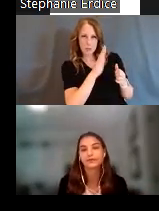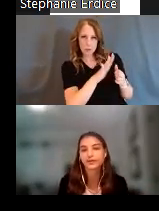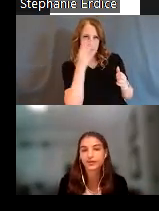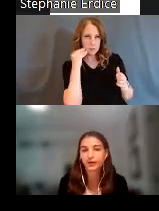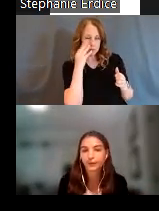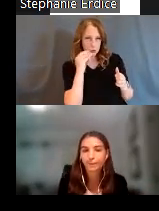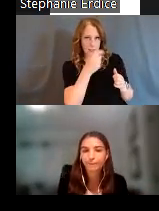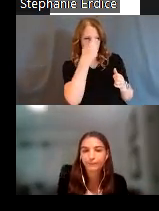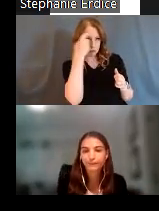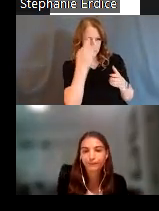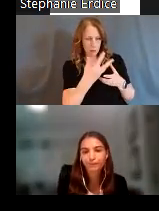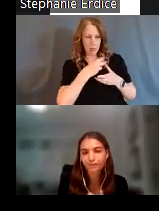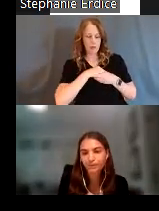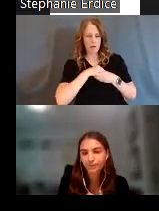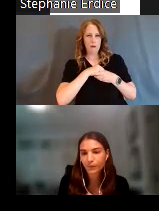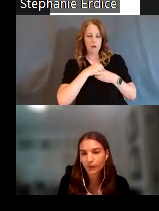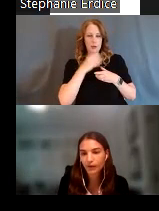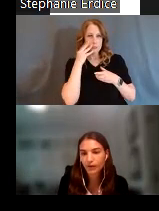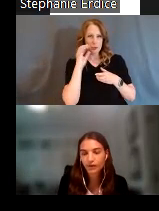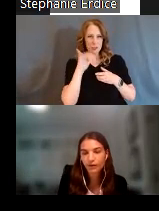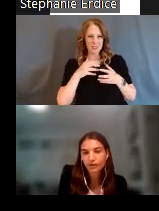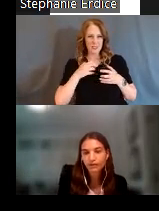that emotional residue.